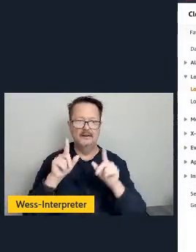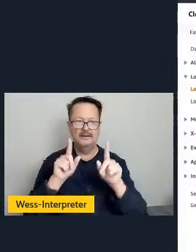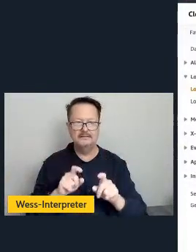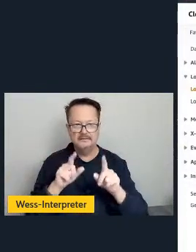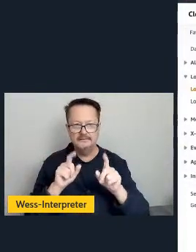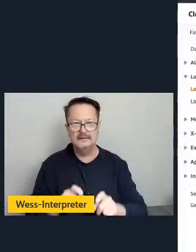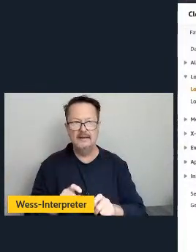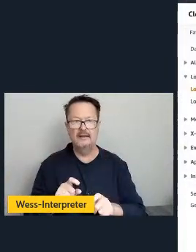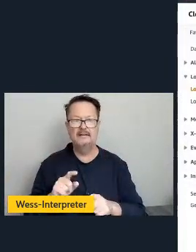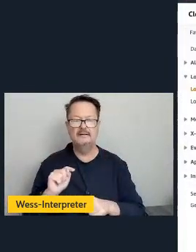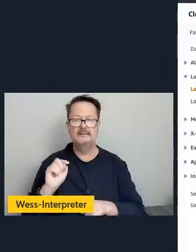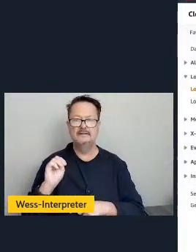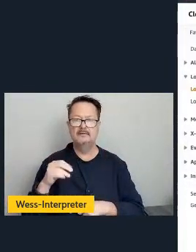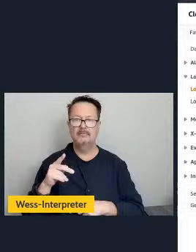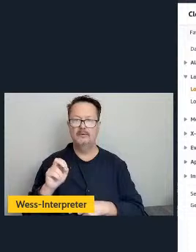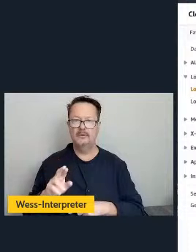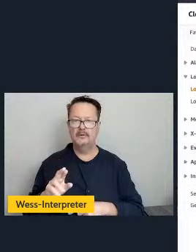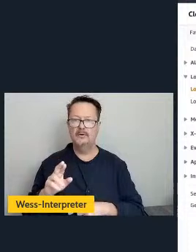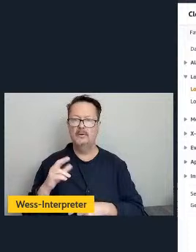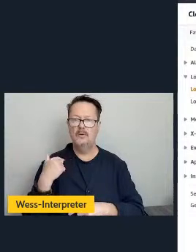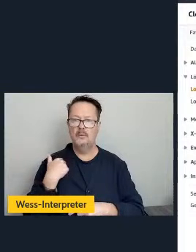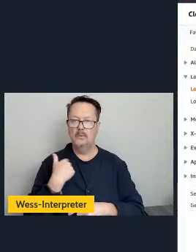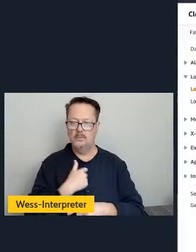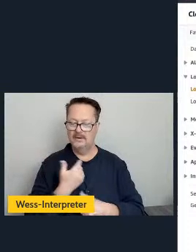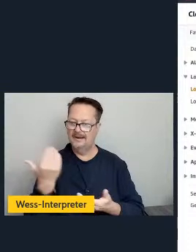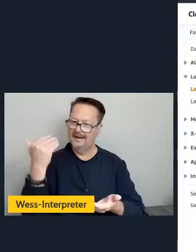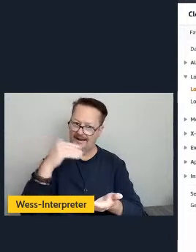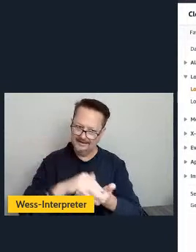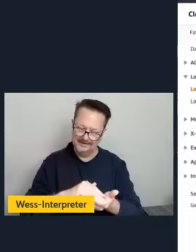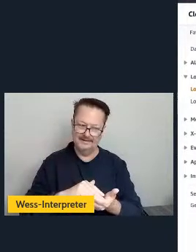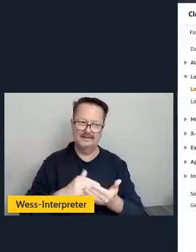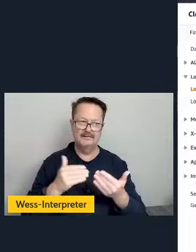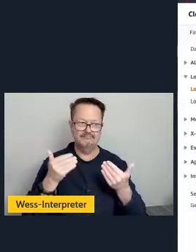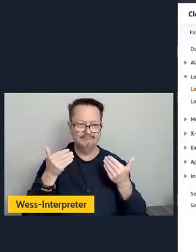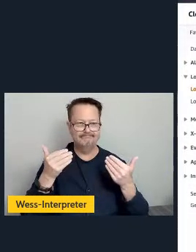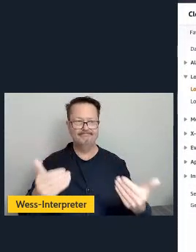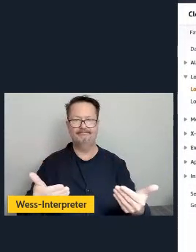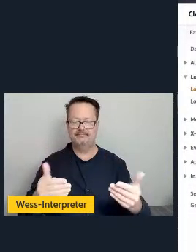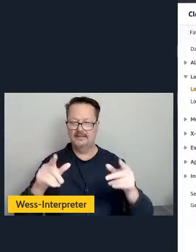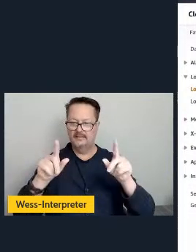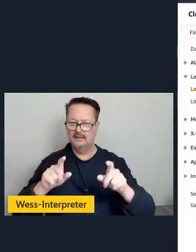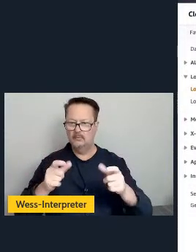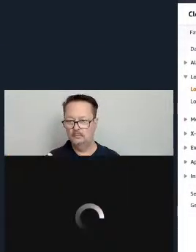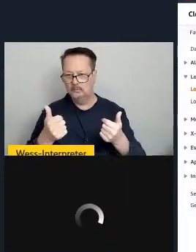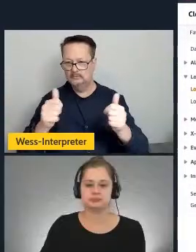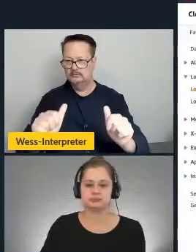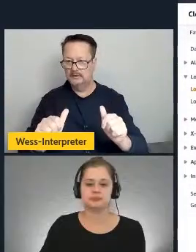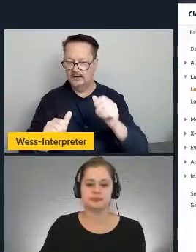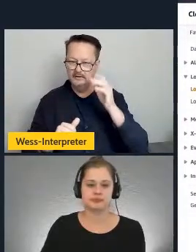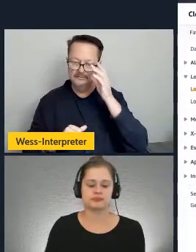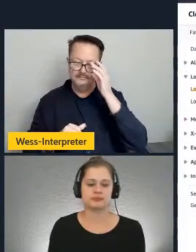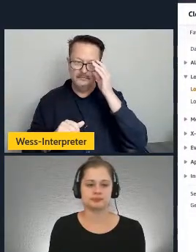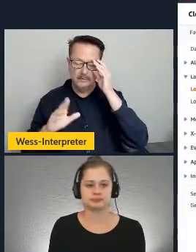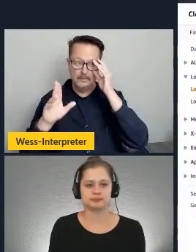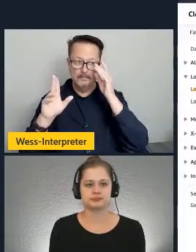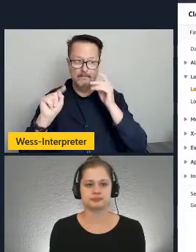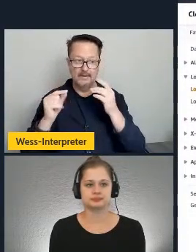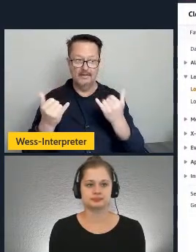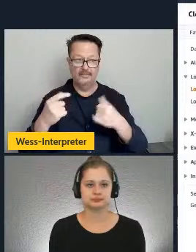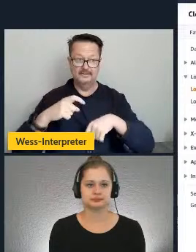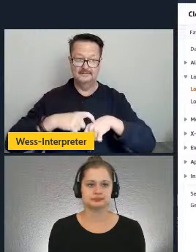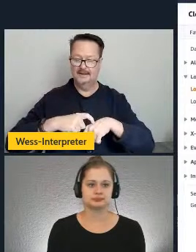handler, we again executed the test, or at least we tried to, but this